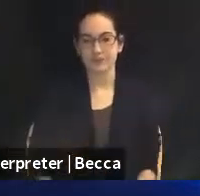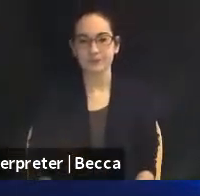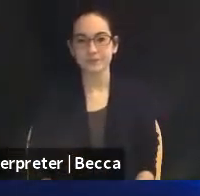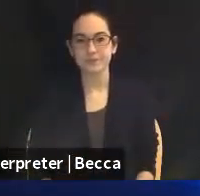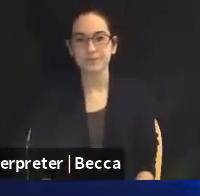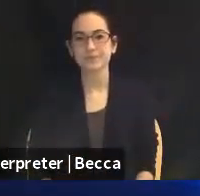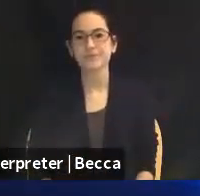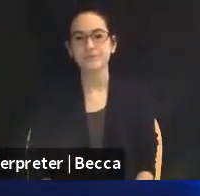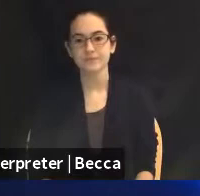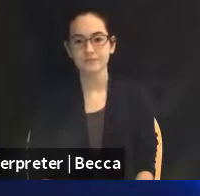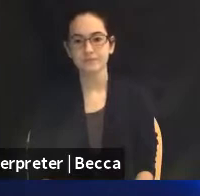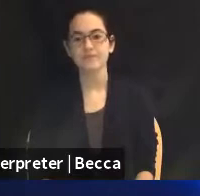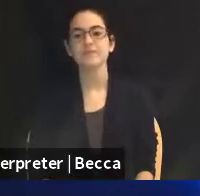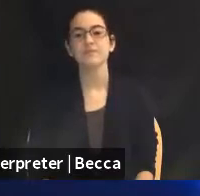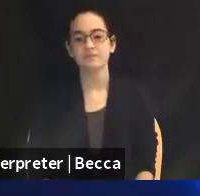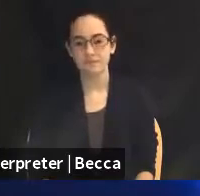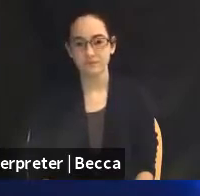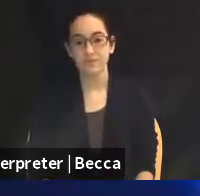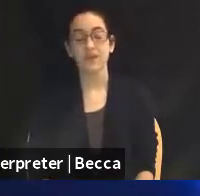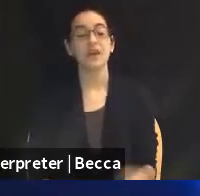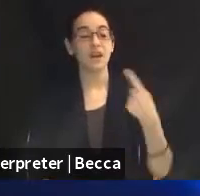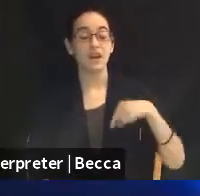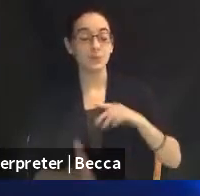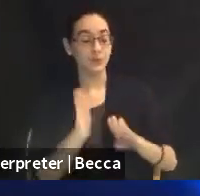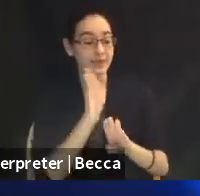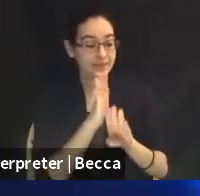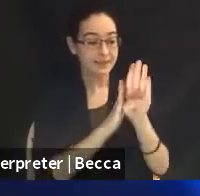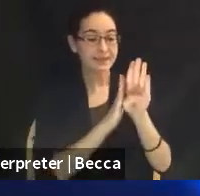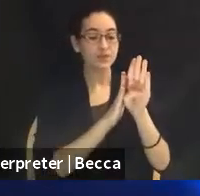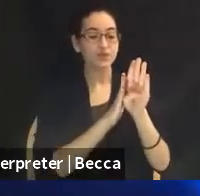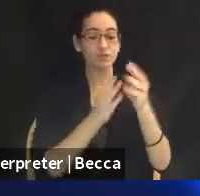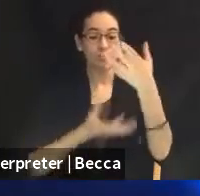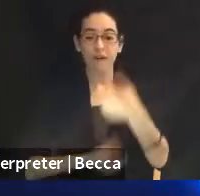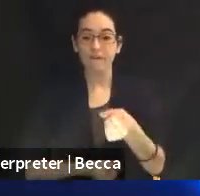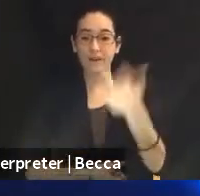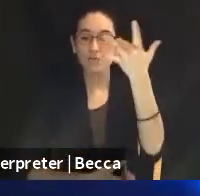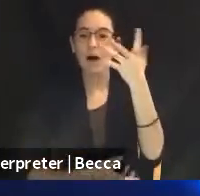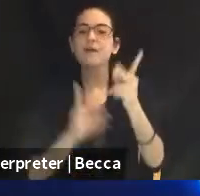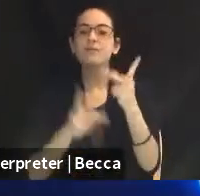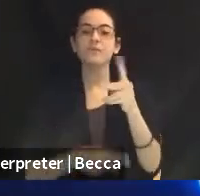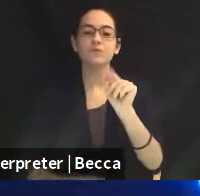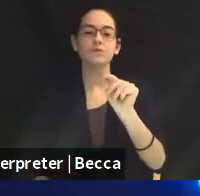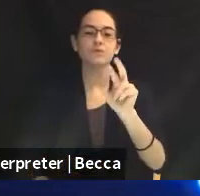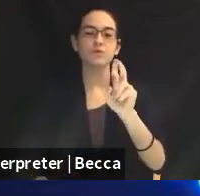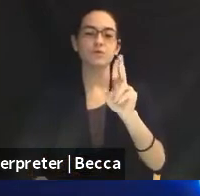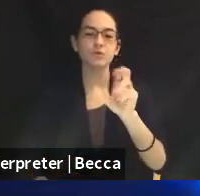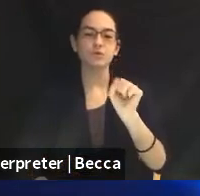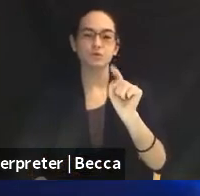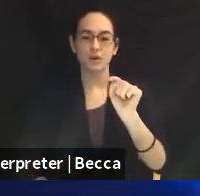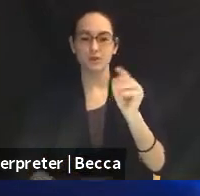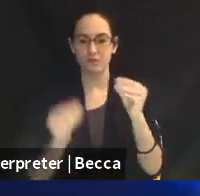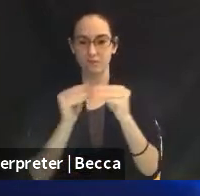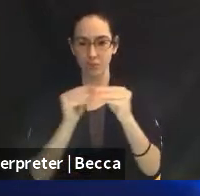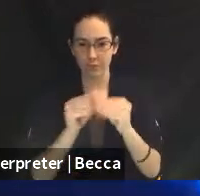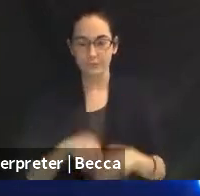beginning to extend trust to us. We grow in confidence even when the circumstances are bleak. What did Jeremiah tell us?